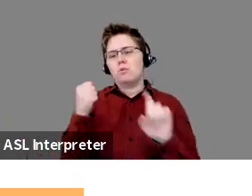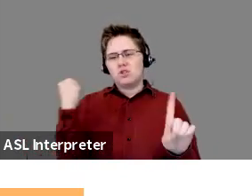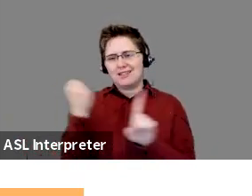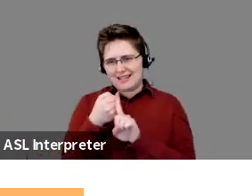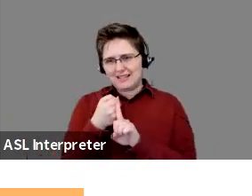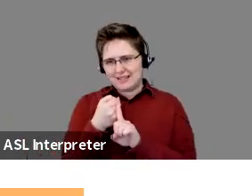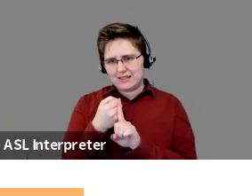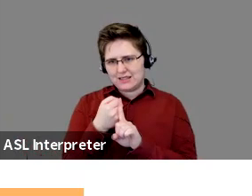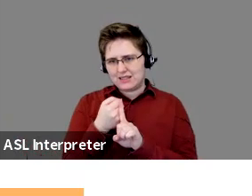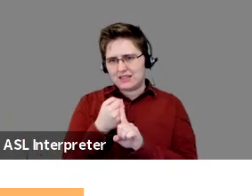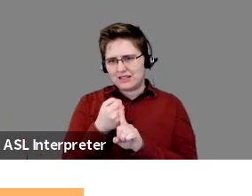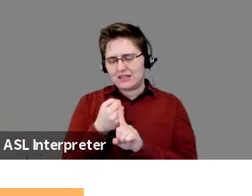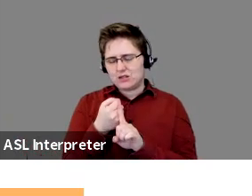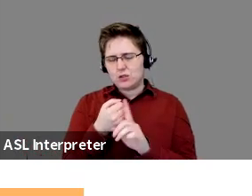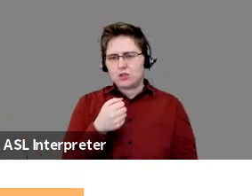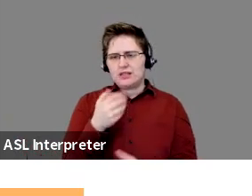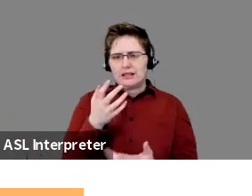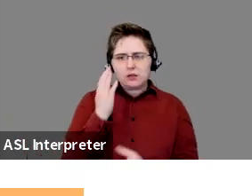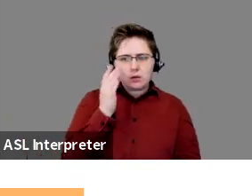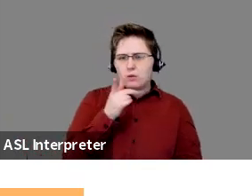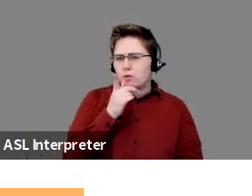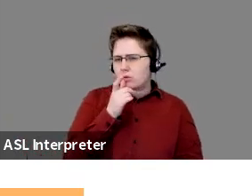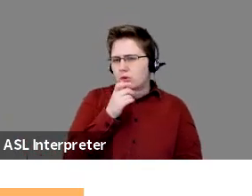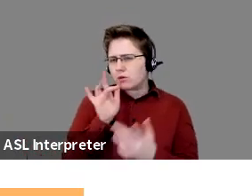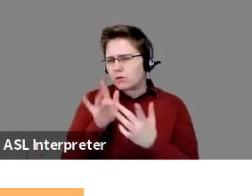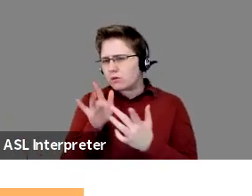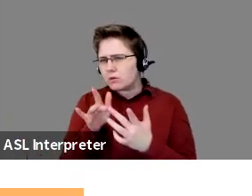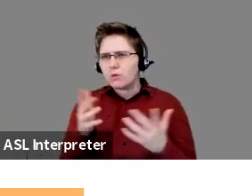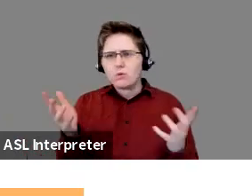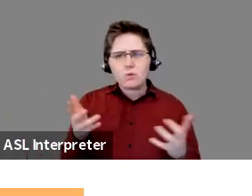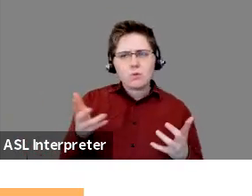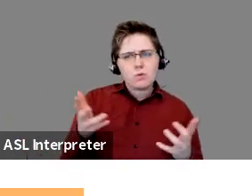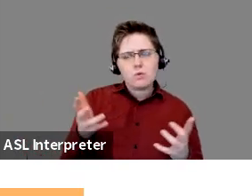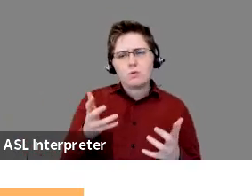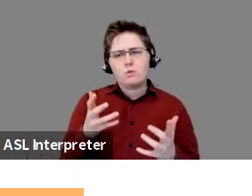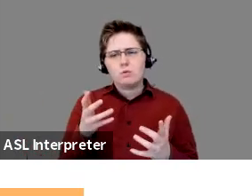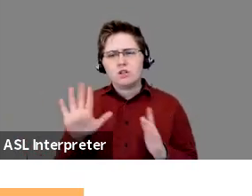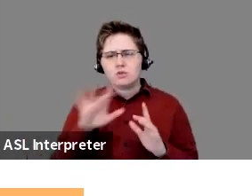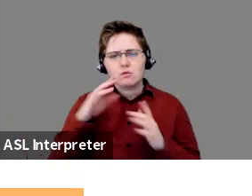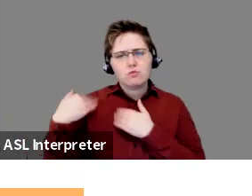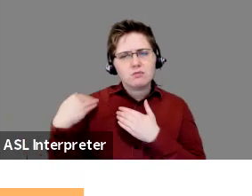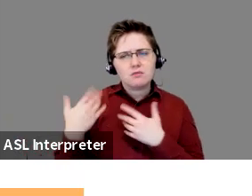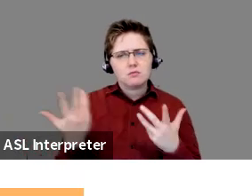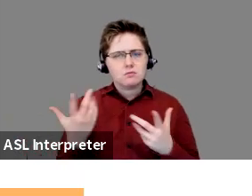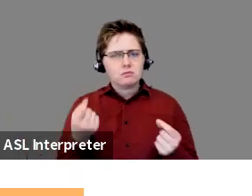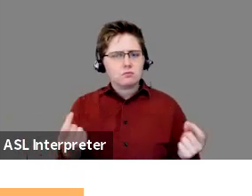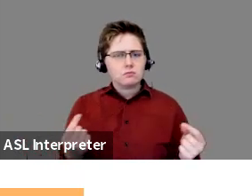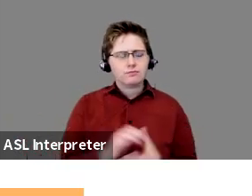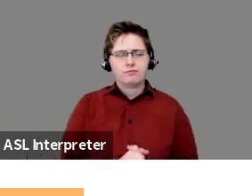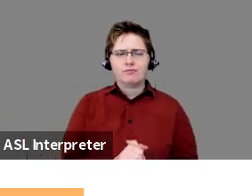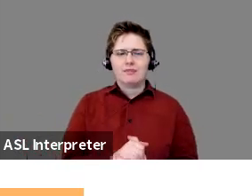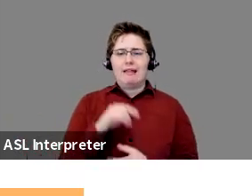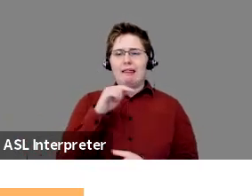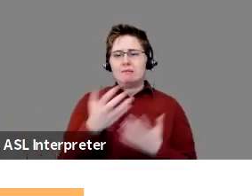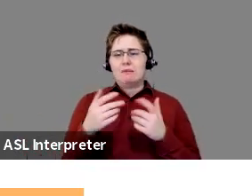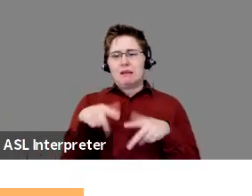happens, who those people are you would be in contact, and what everybody's responsibility is in that situation. So this might allow